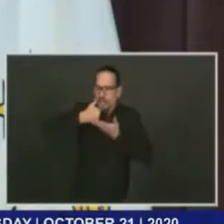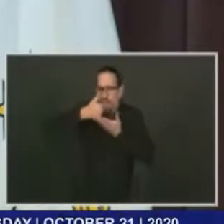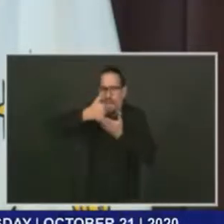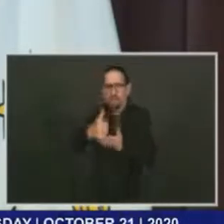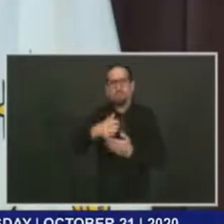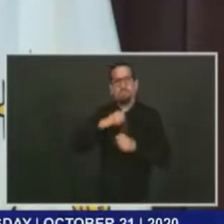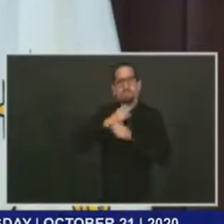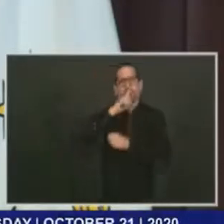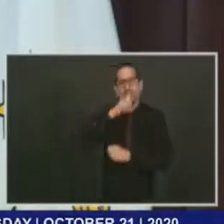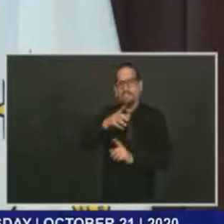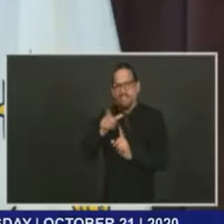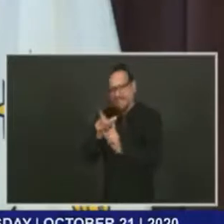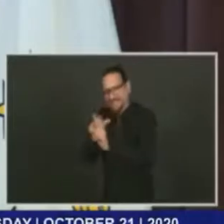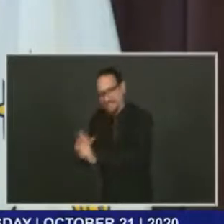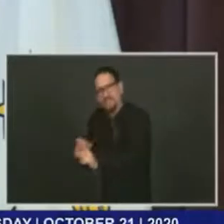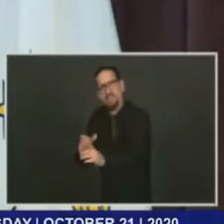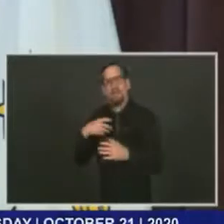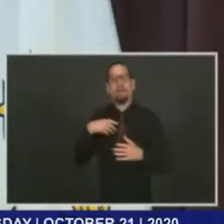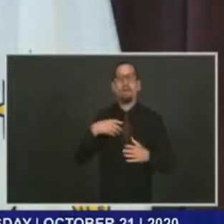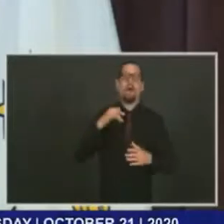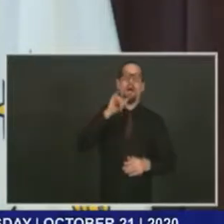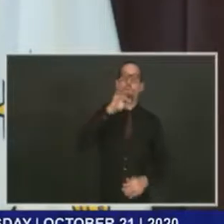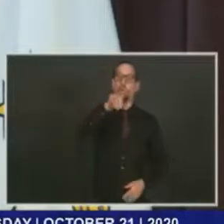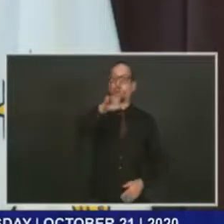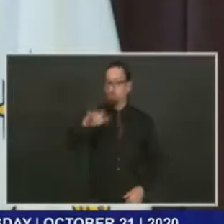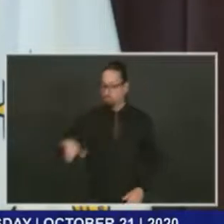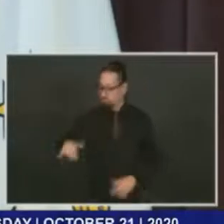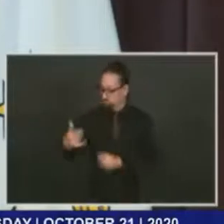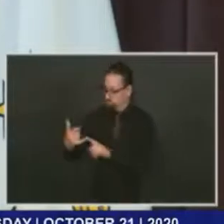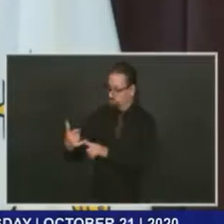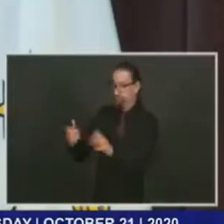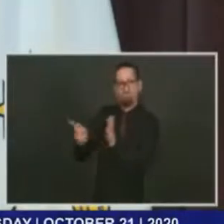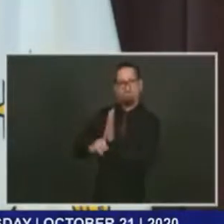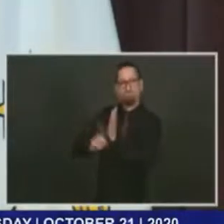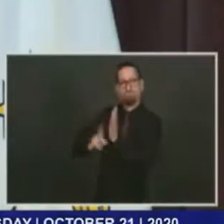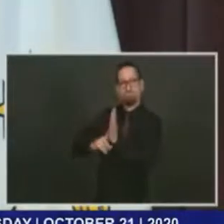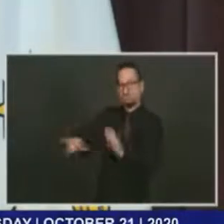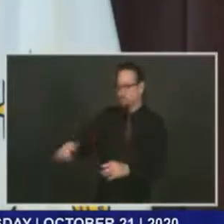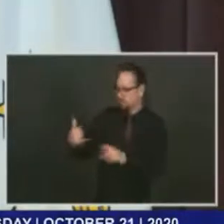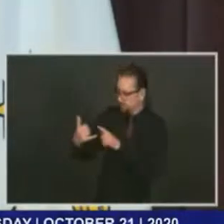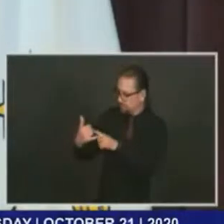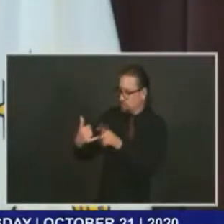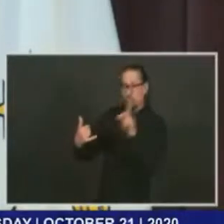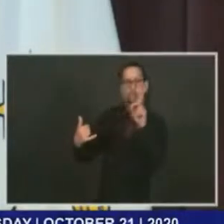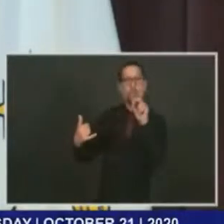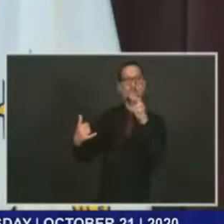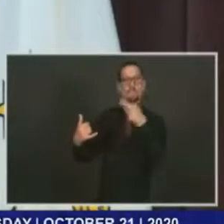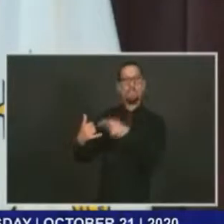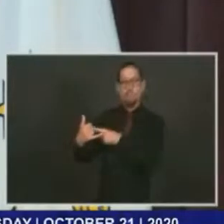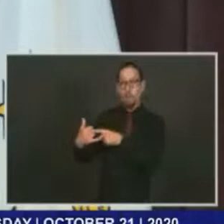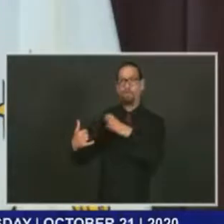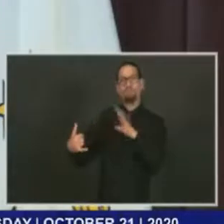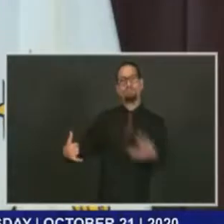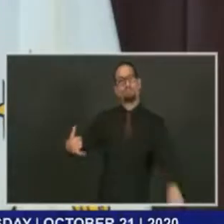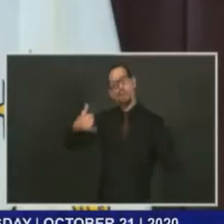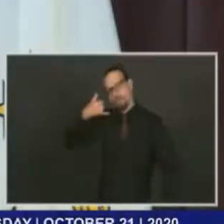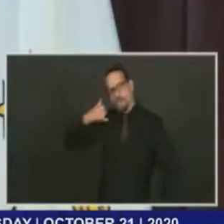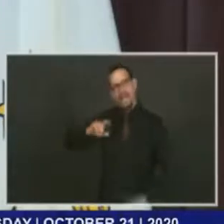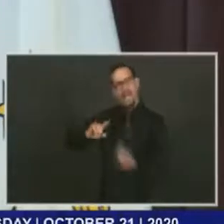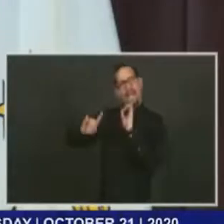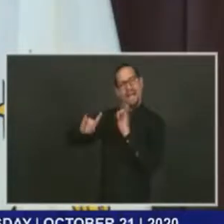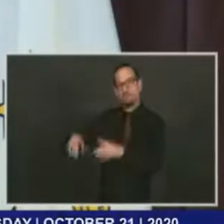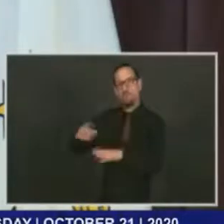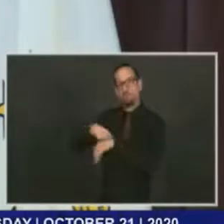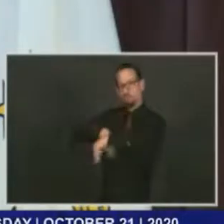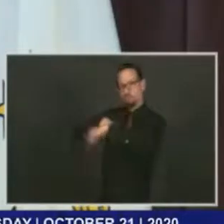time that our case investigators call. Again, this is about the partnership. We know what we have at the state level. Here